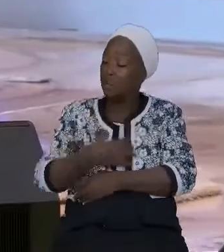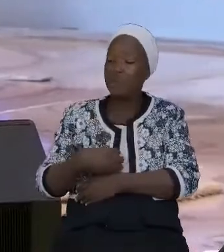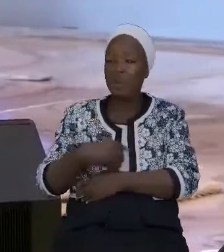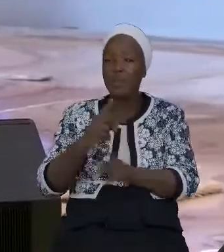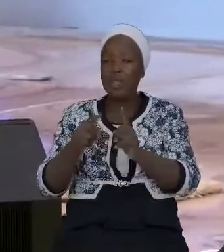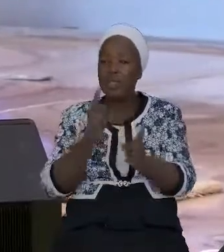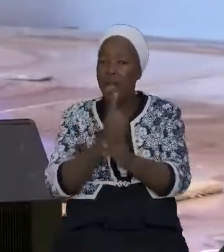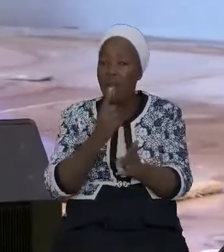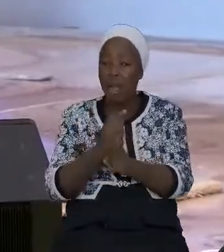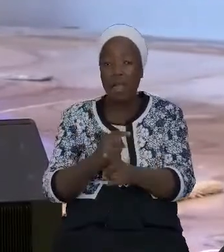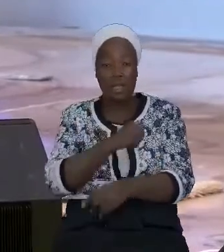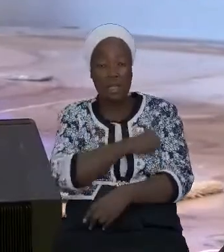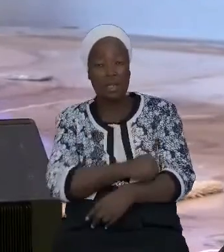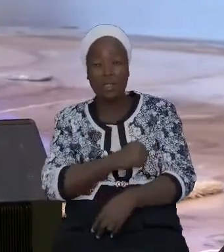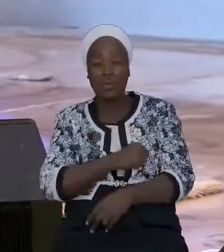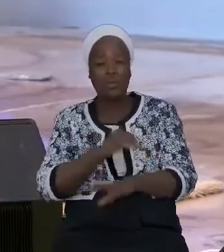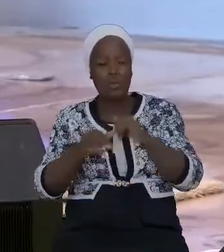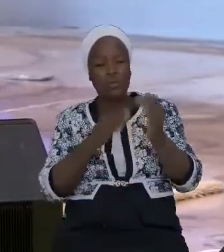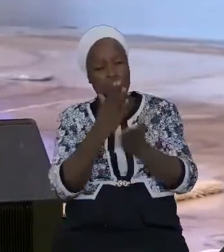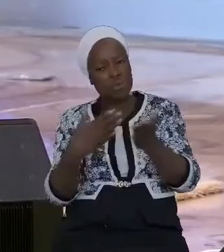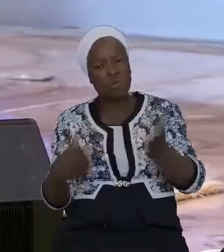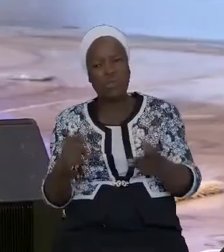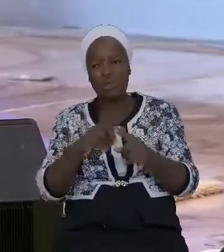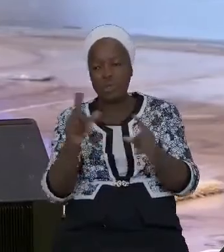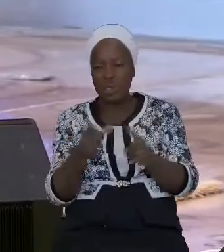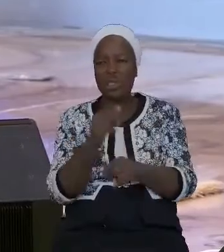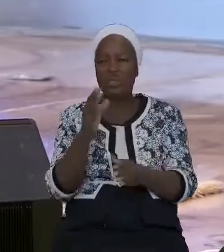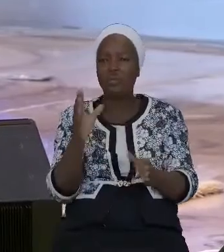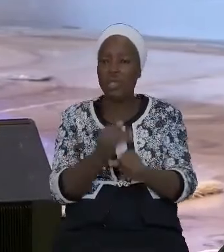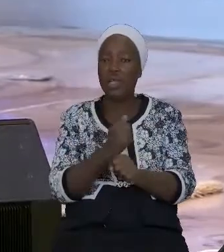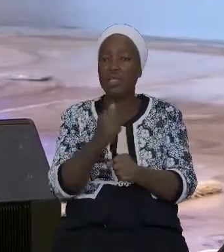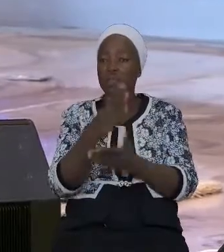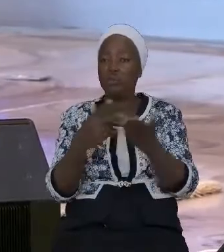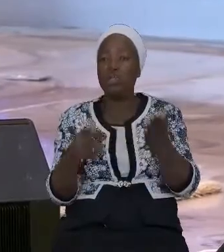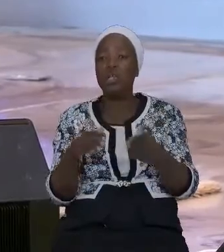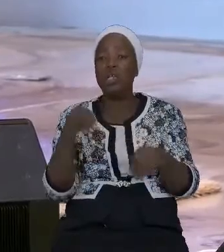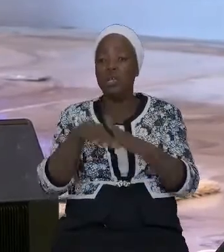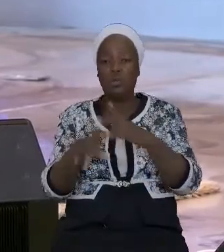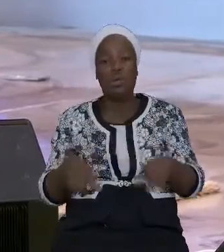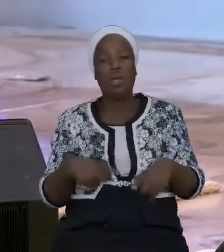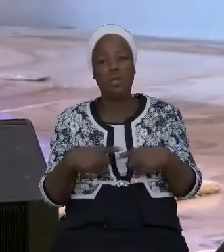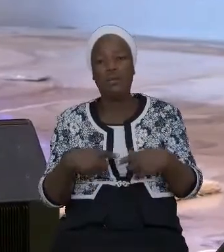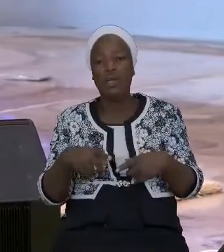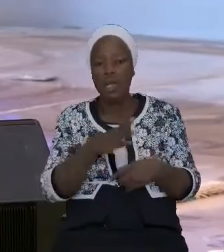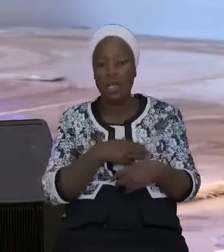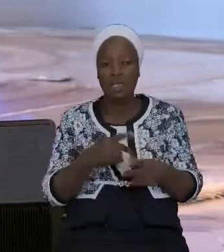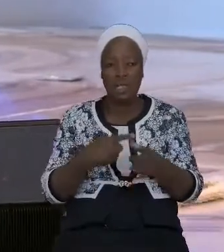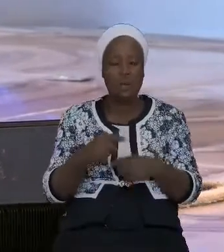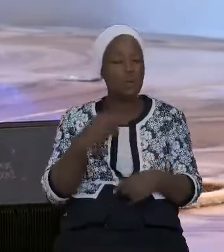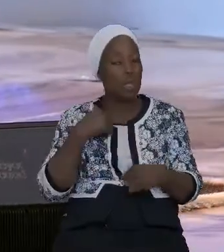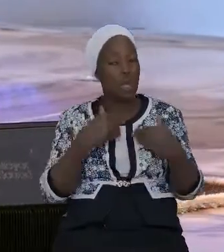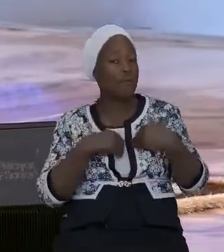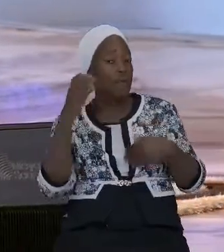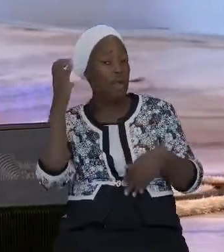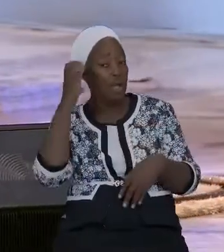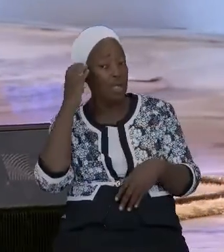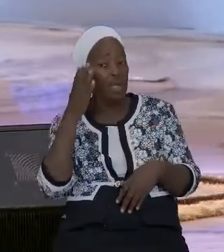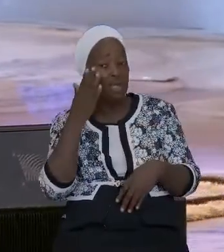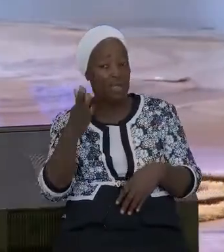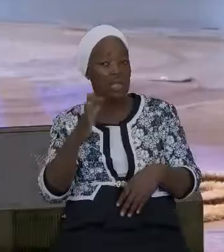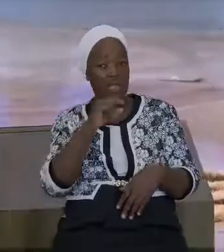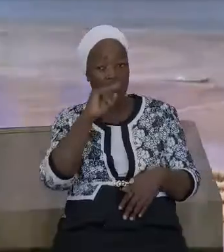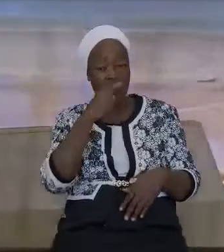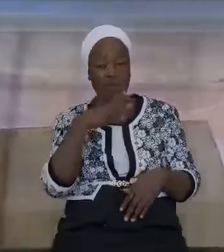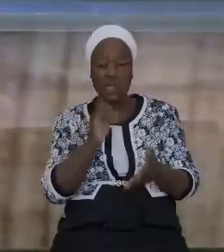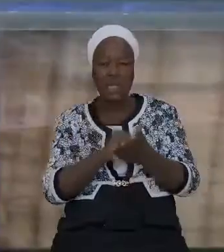at that. It says, and he heard there is corn. The corn may not be at your